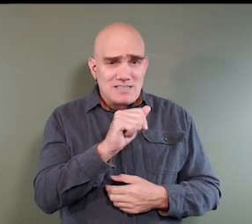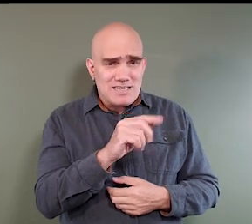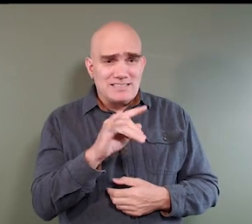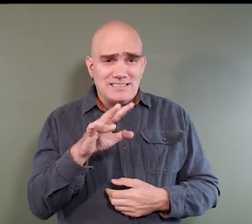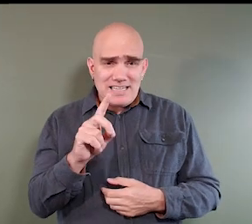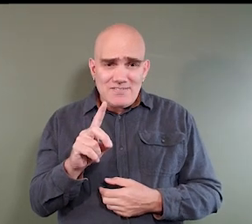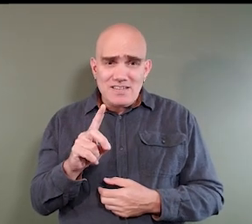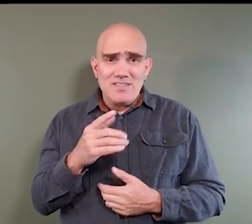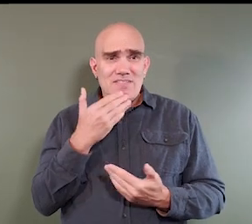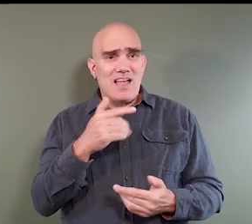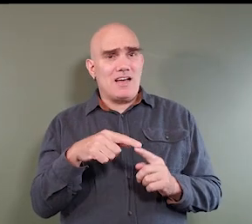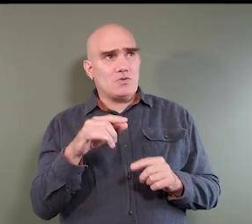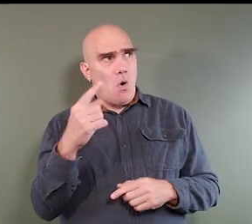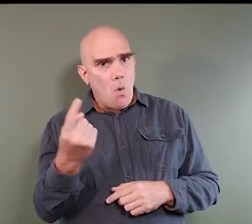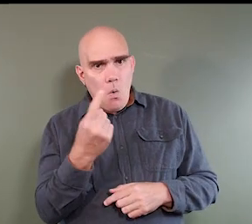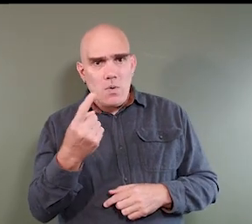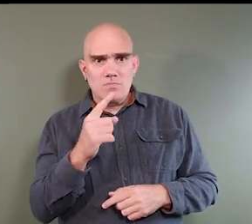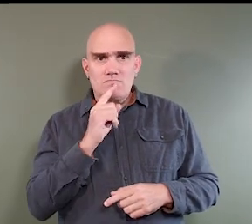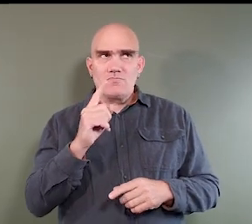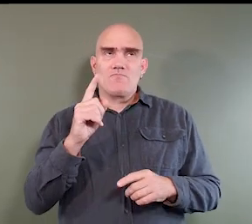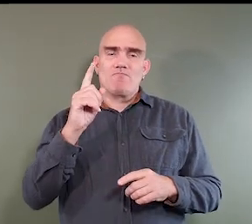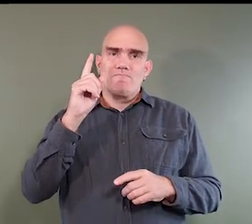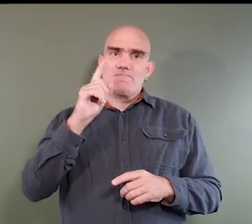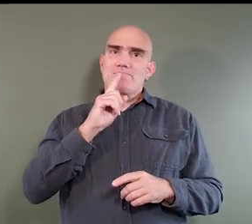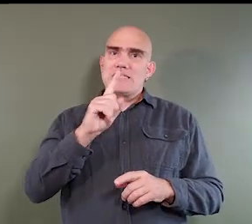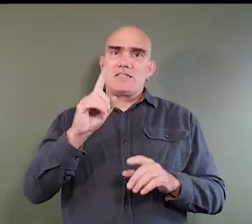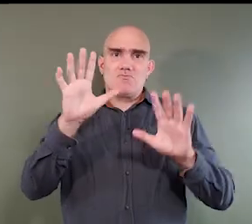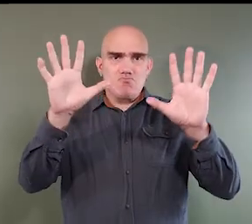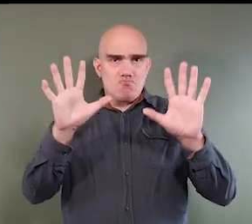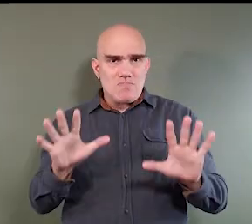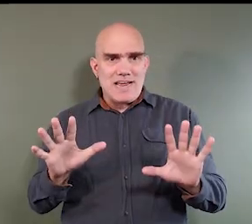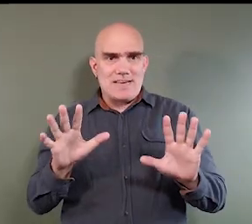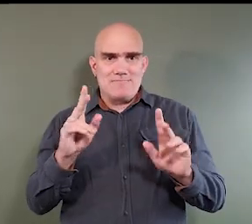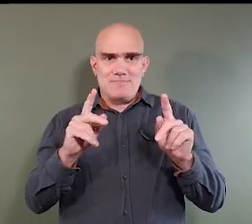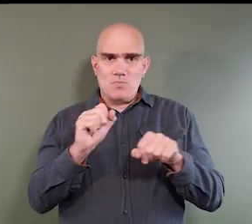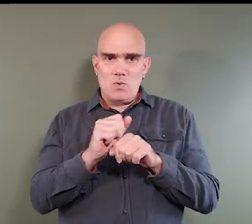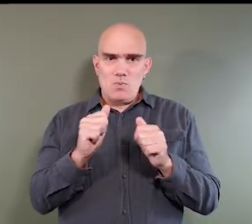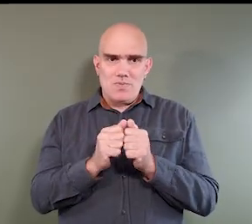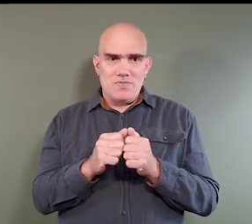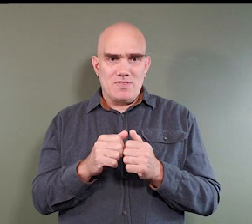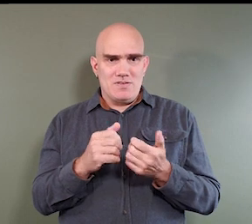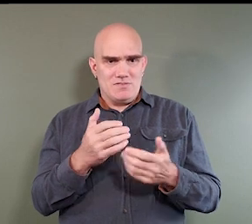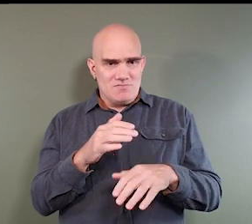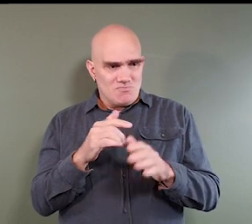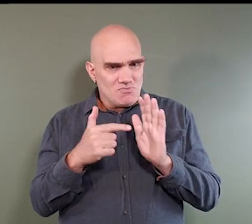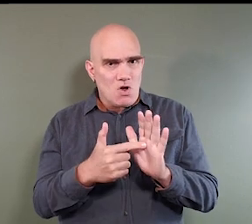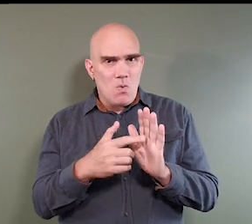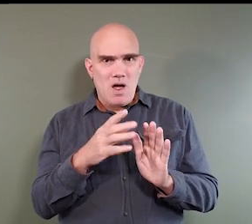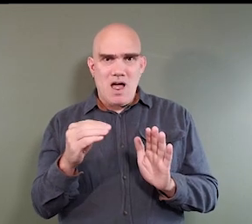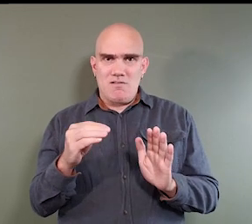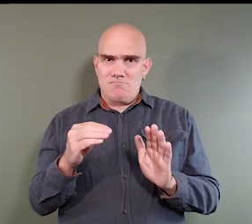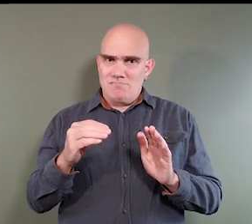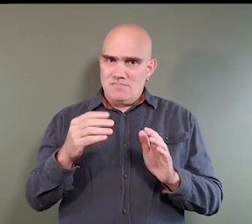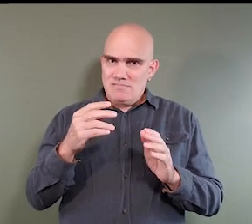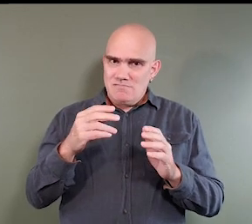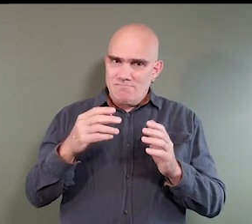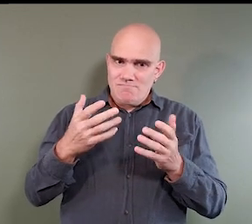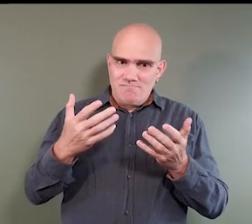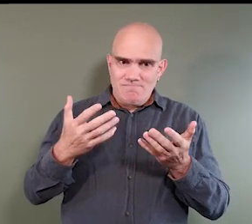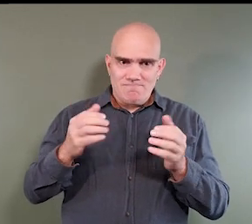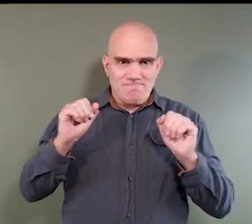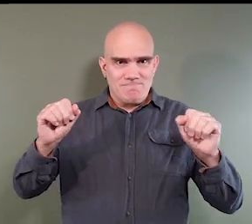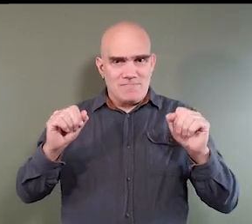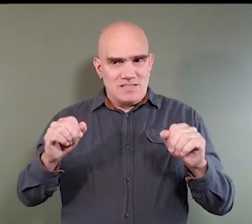David. Thank you as always for being great people to work with and show and demonstrate the movements like they're supposed to be